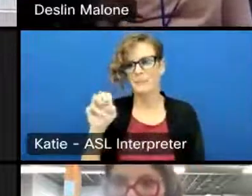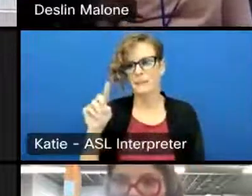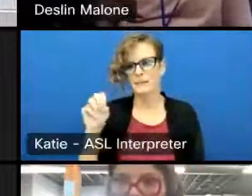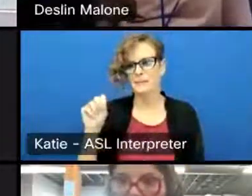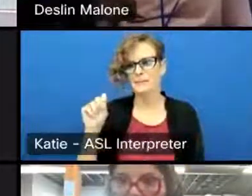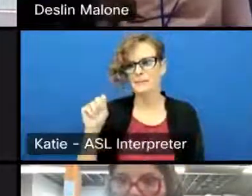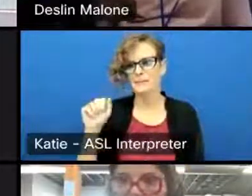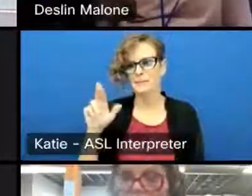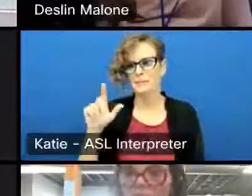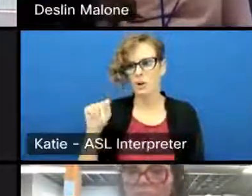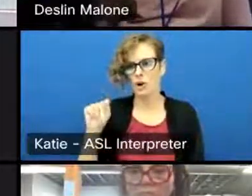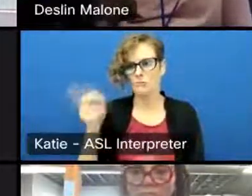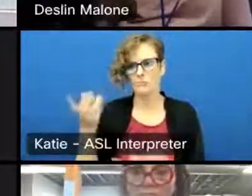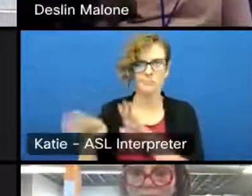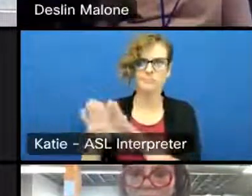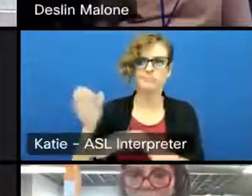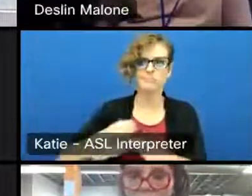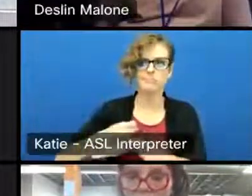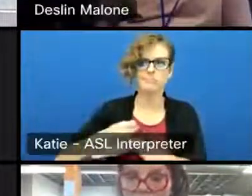We're going to discuss the